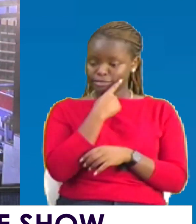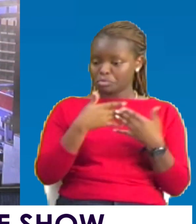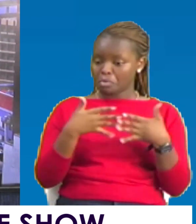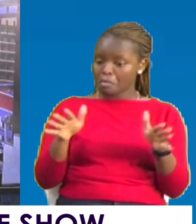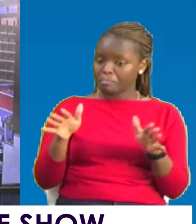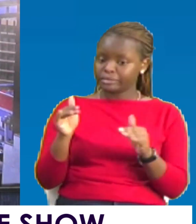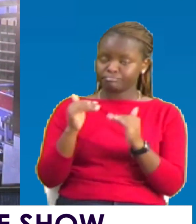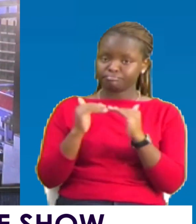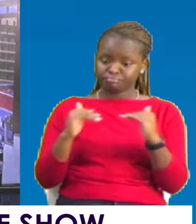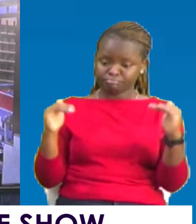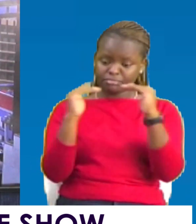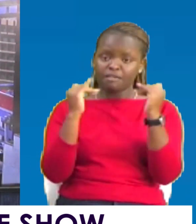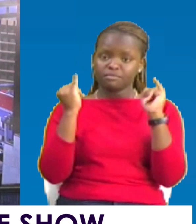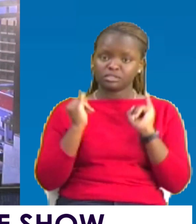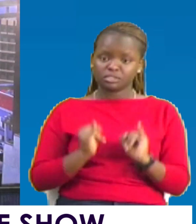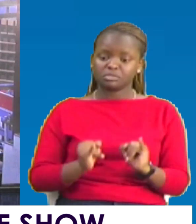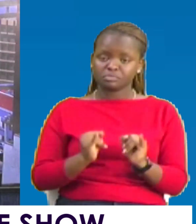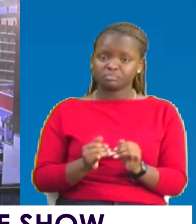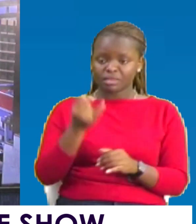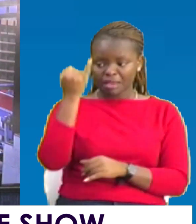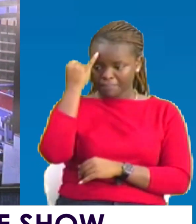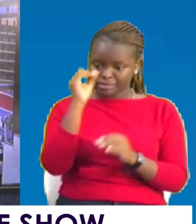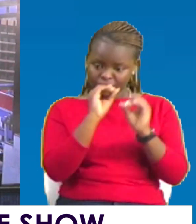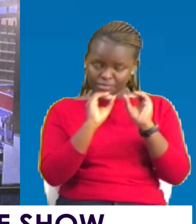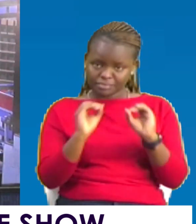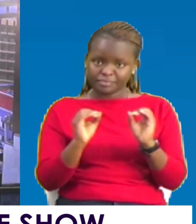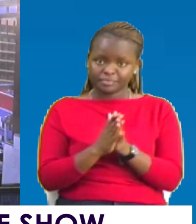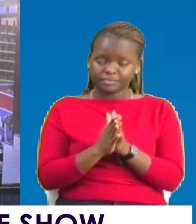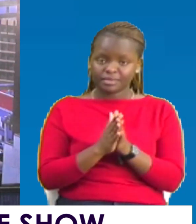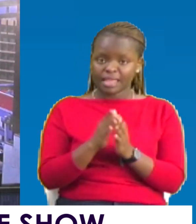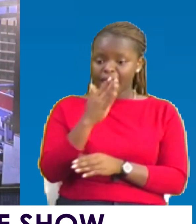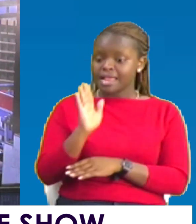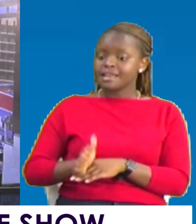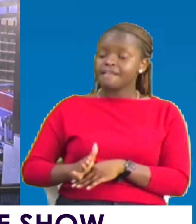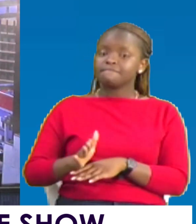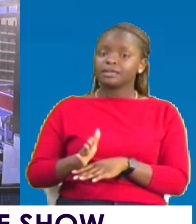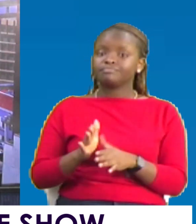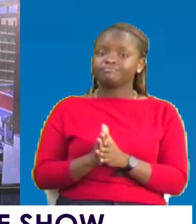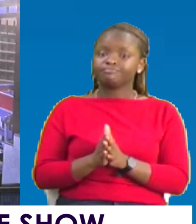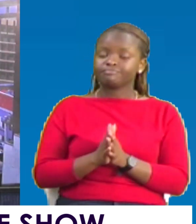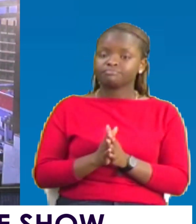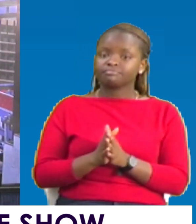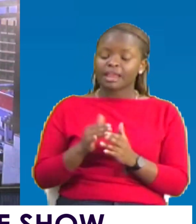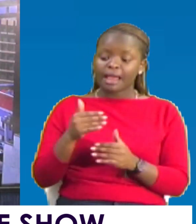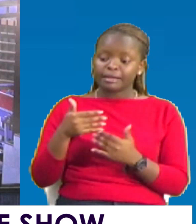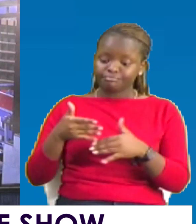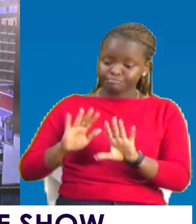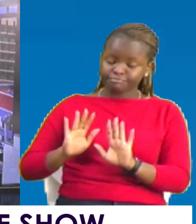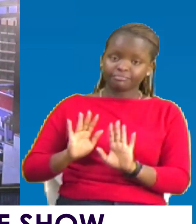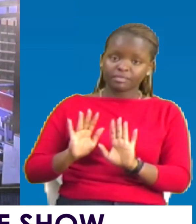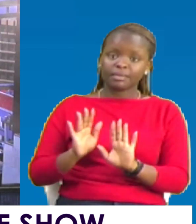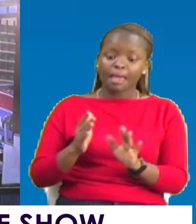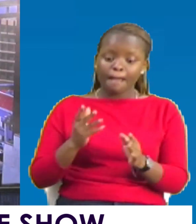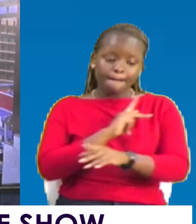level, into another frontier that you never imagined. Never underestimate the power of networking. It is